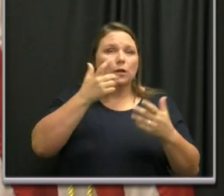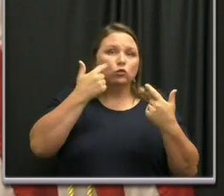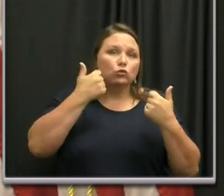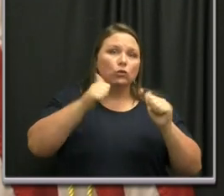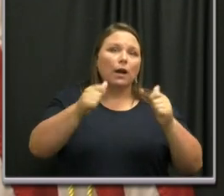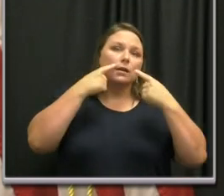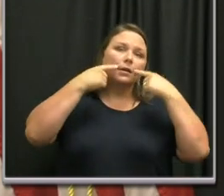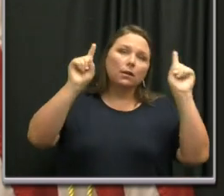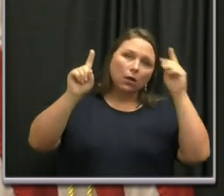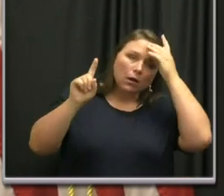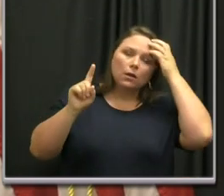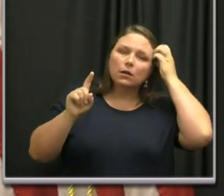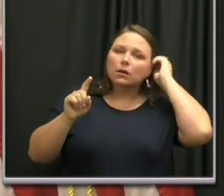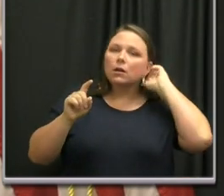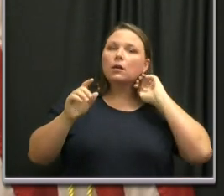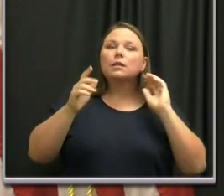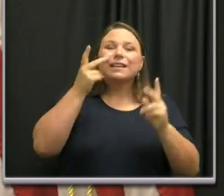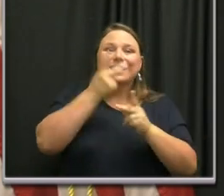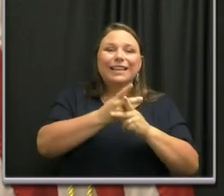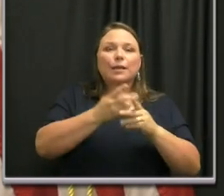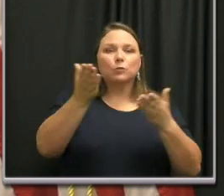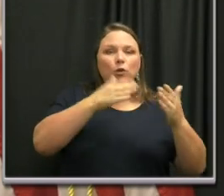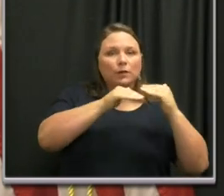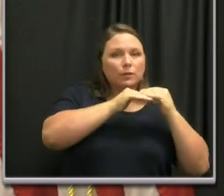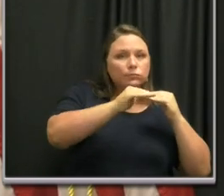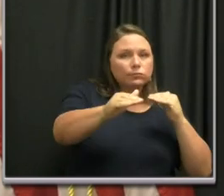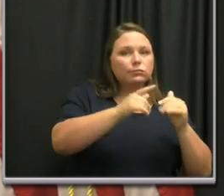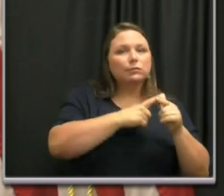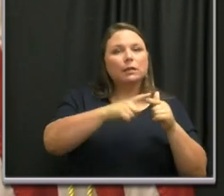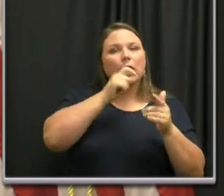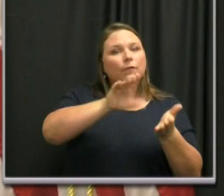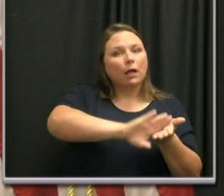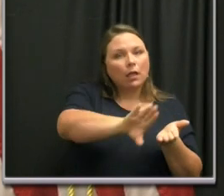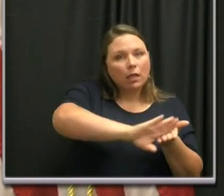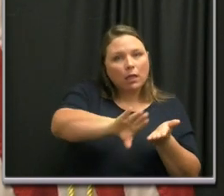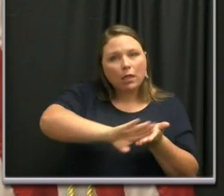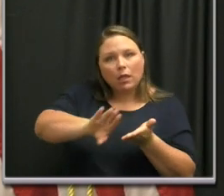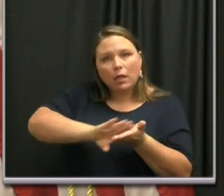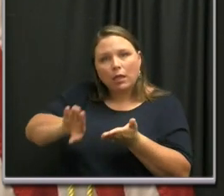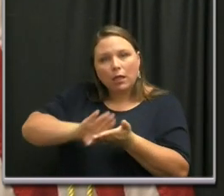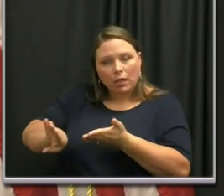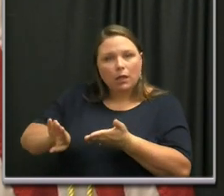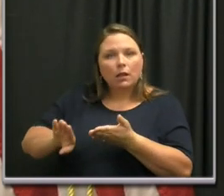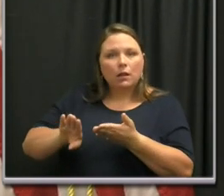have continuity of service, to not have dramatic layoffs or furloughs of